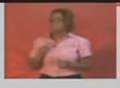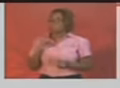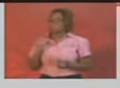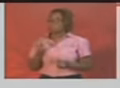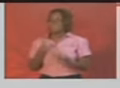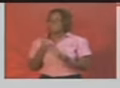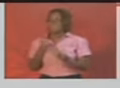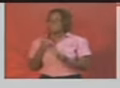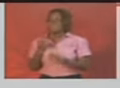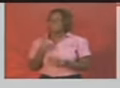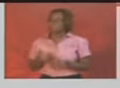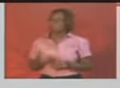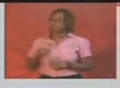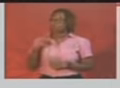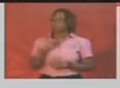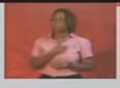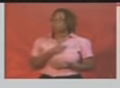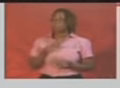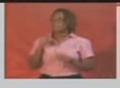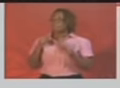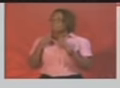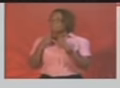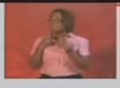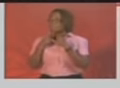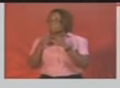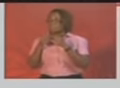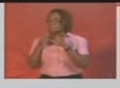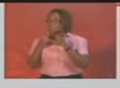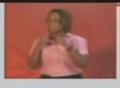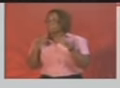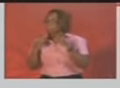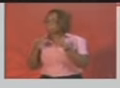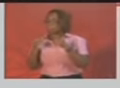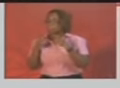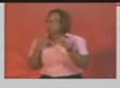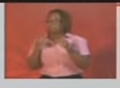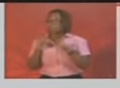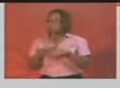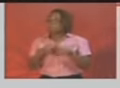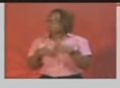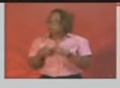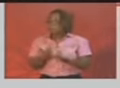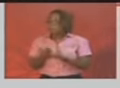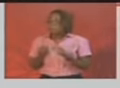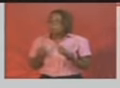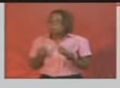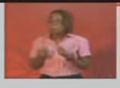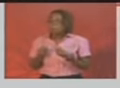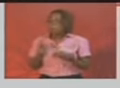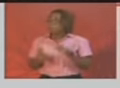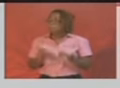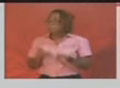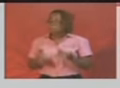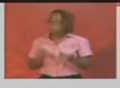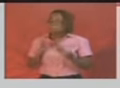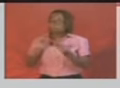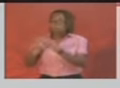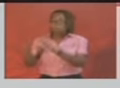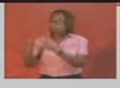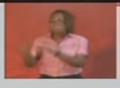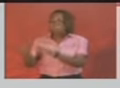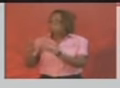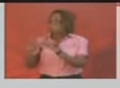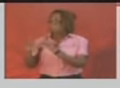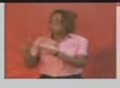health guidelines have long been noted. It is something that is in law in terms of the regulations. And really and